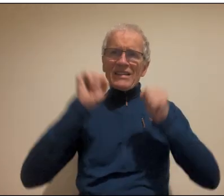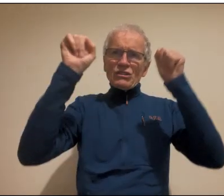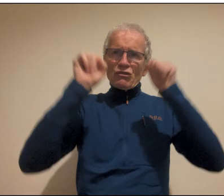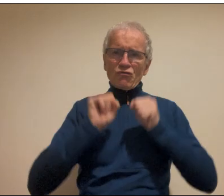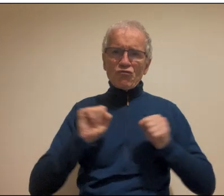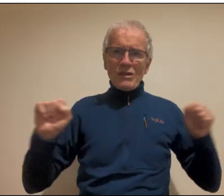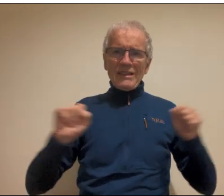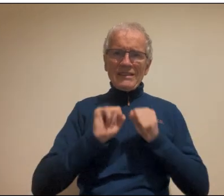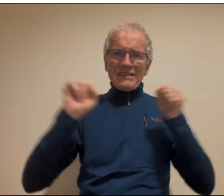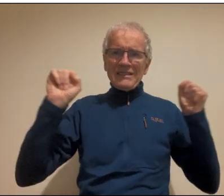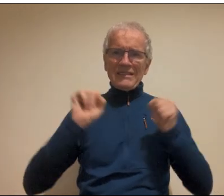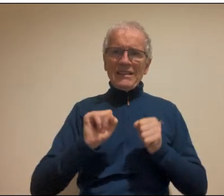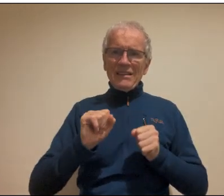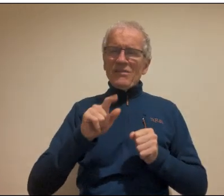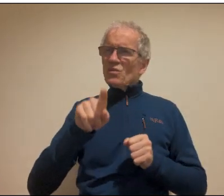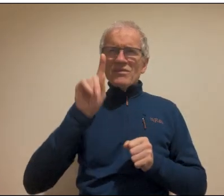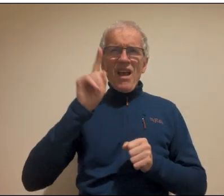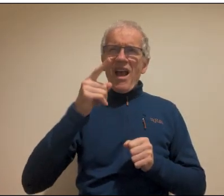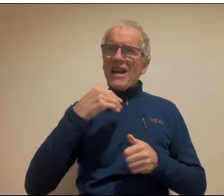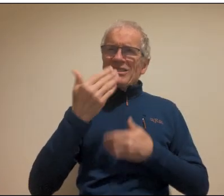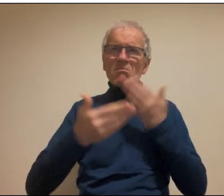Confusion.